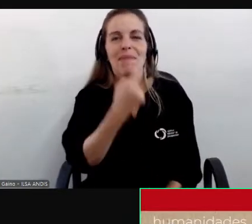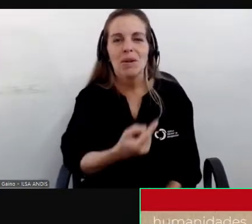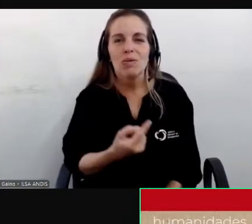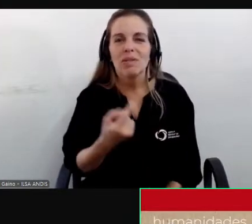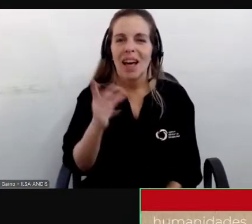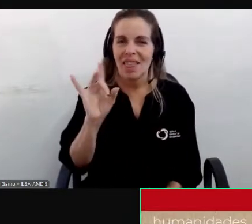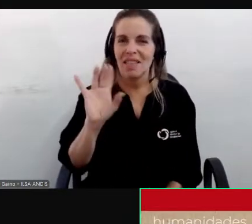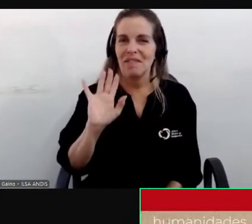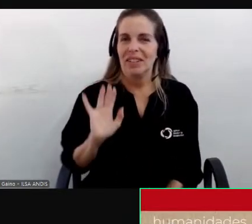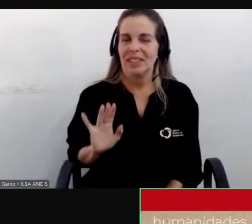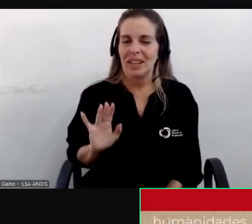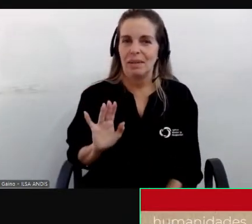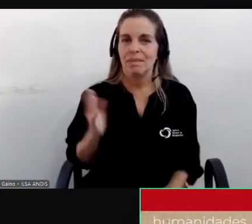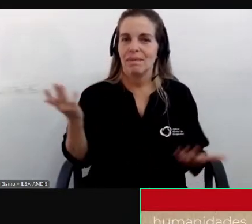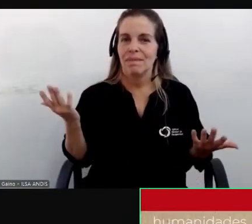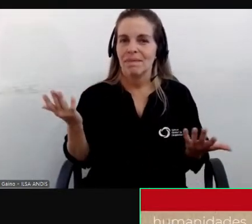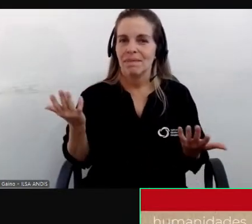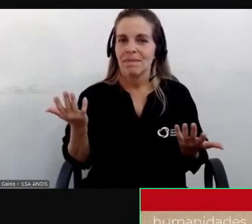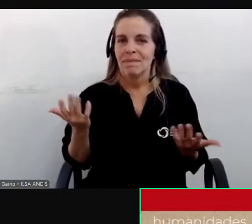Tough question.